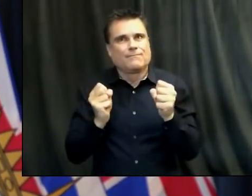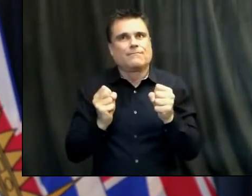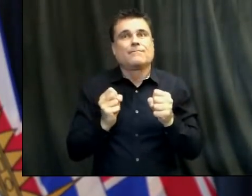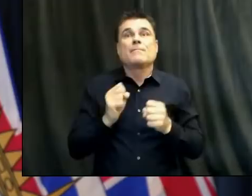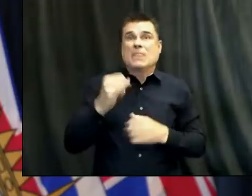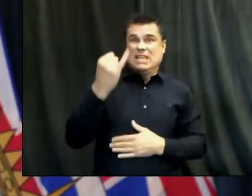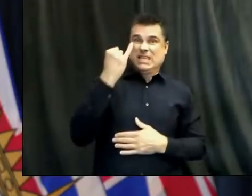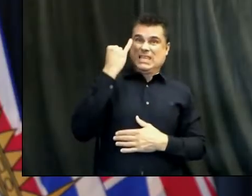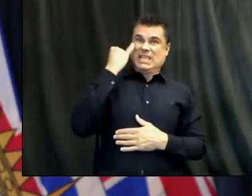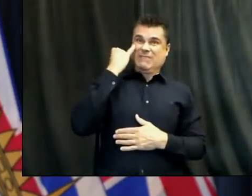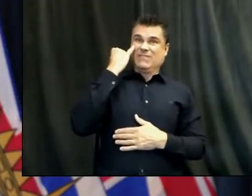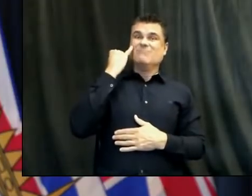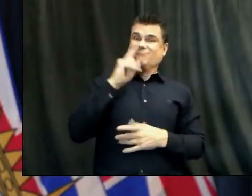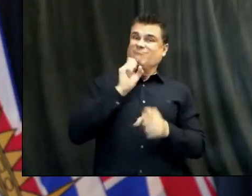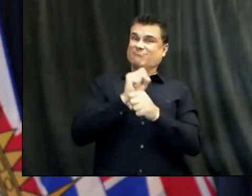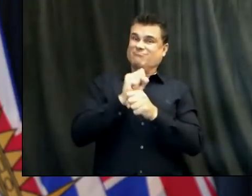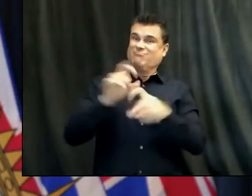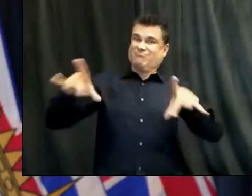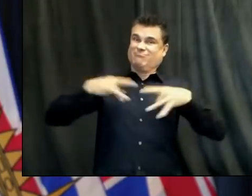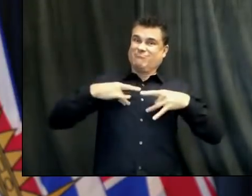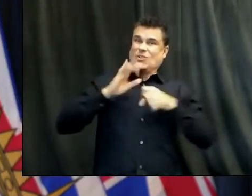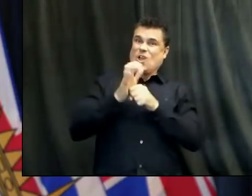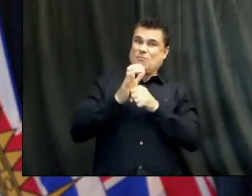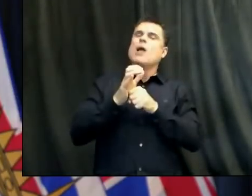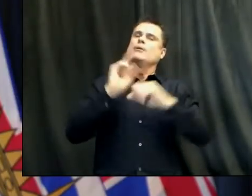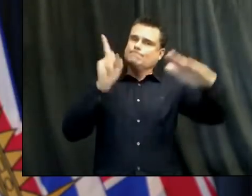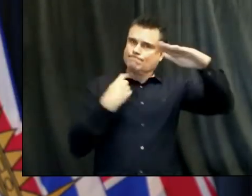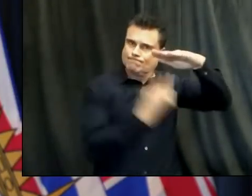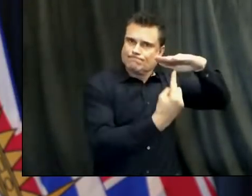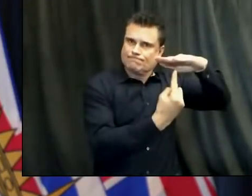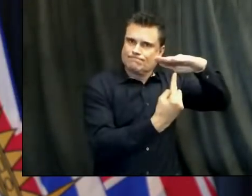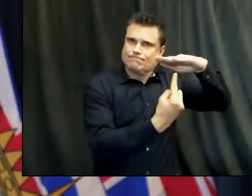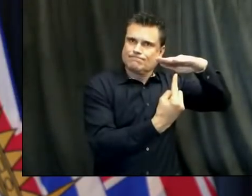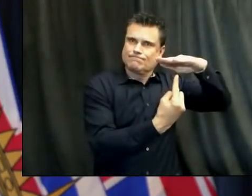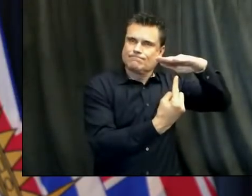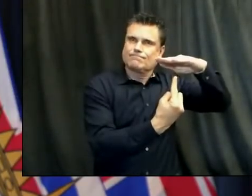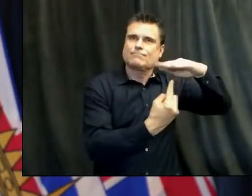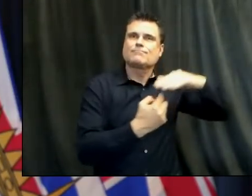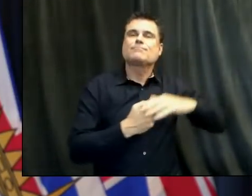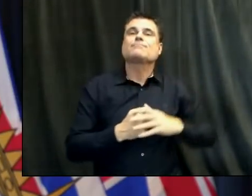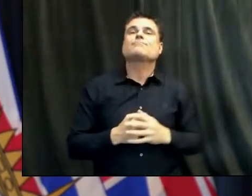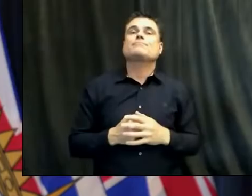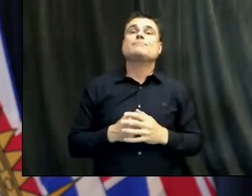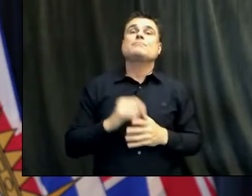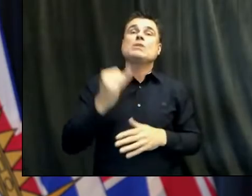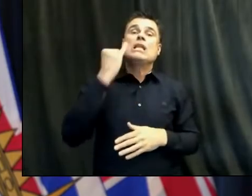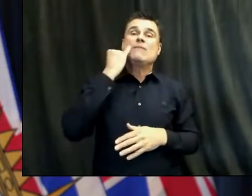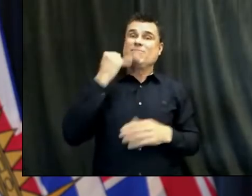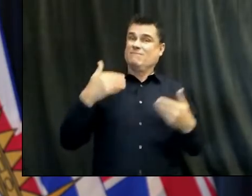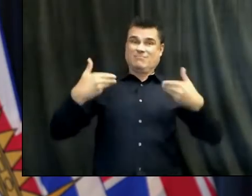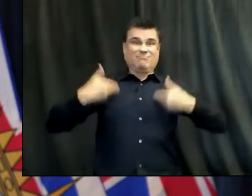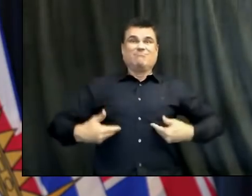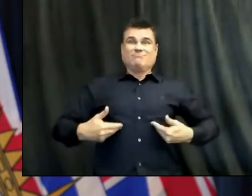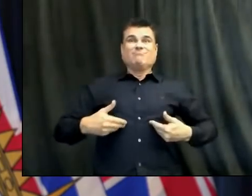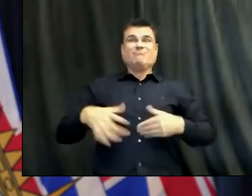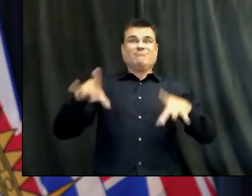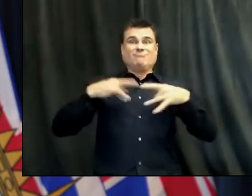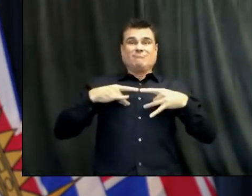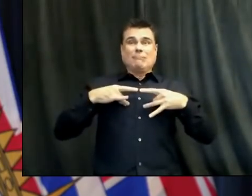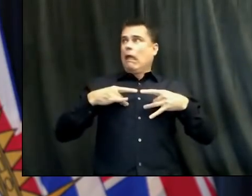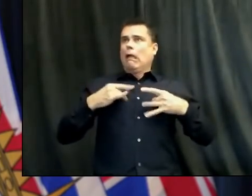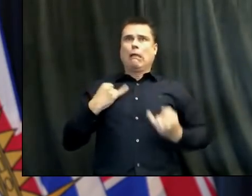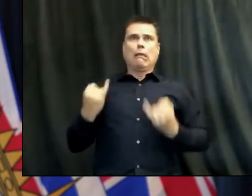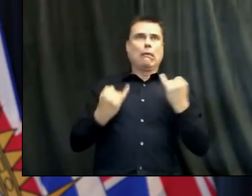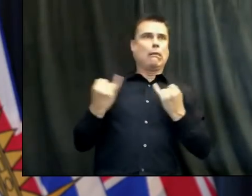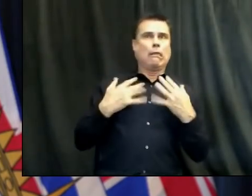a very good point. People are afraid to tell people that they have COVID and that they might be at risk, and that's where public health